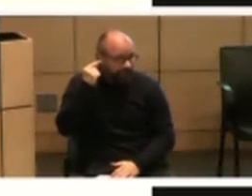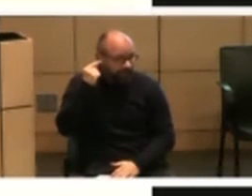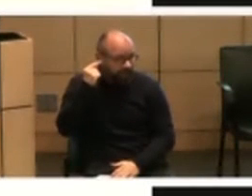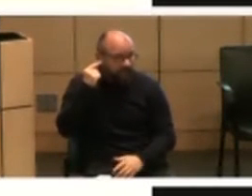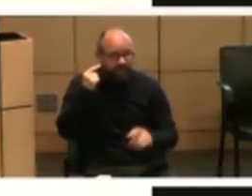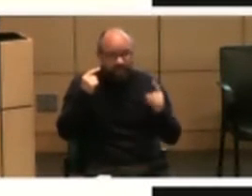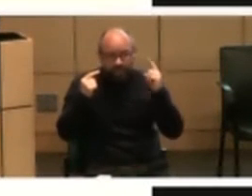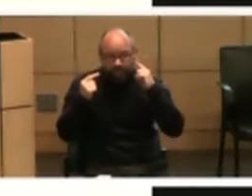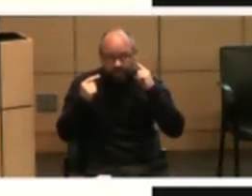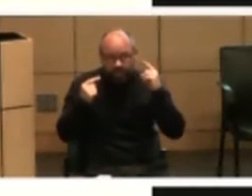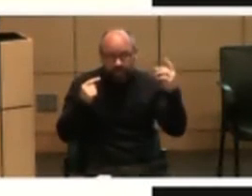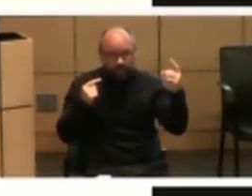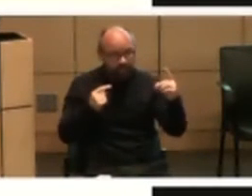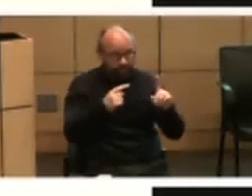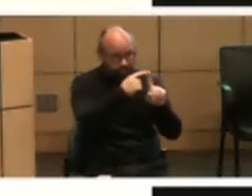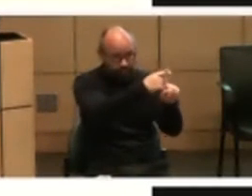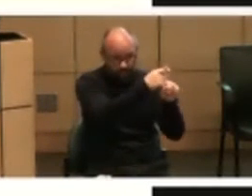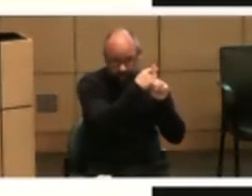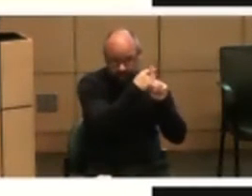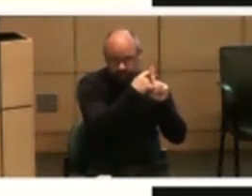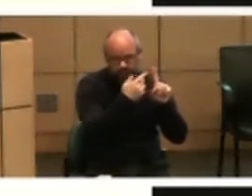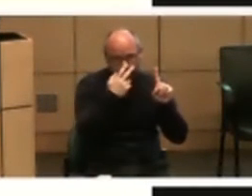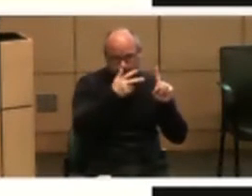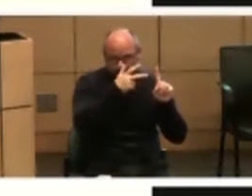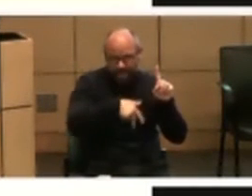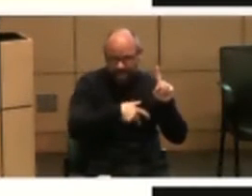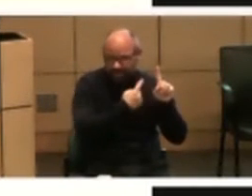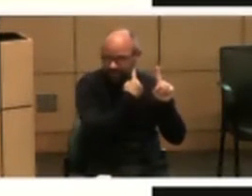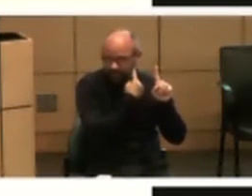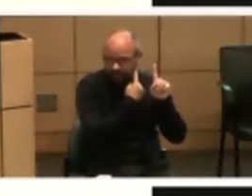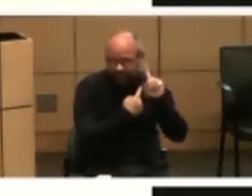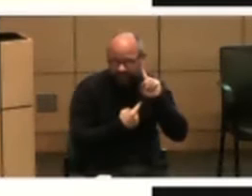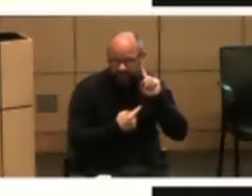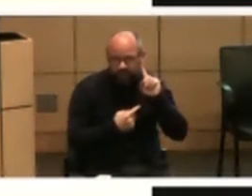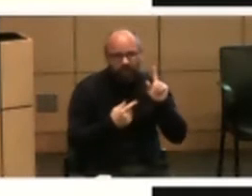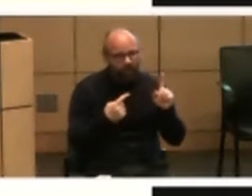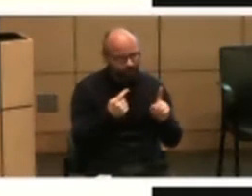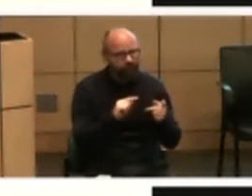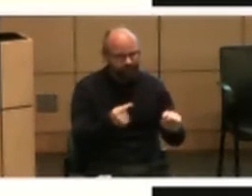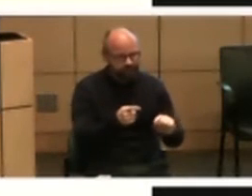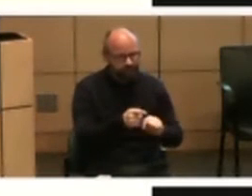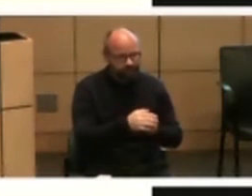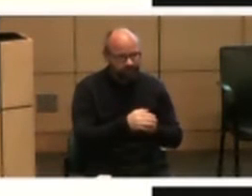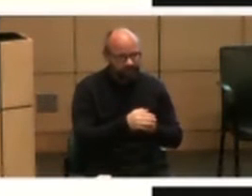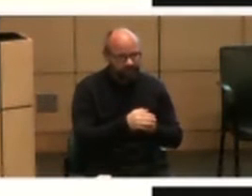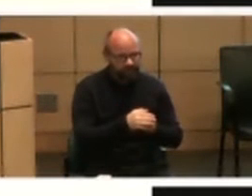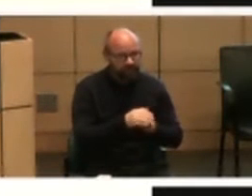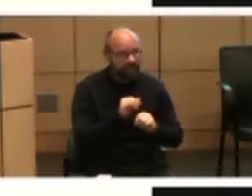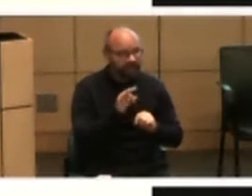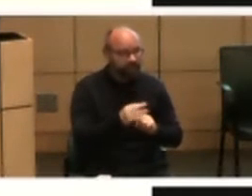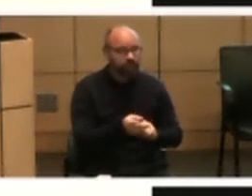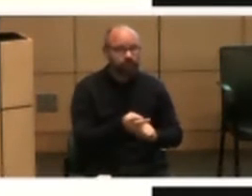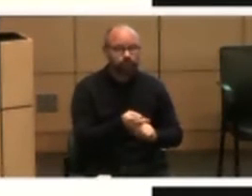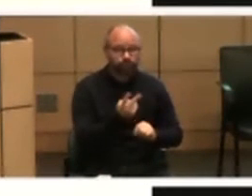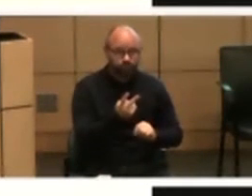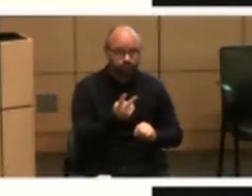almost always hurts you when you have unilateral hearing loss if it's steady noise. It turns out if it's two-talker speech, it actually helps you by a fair